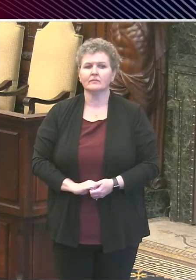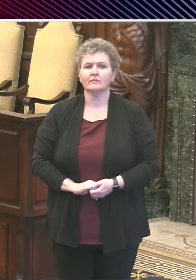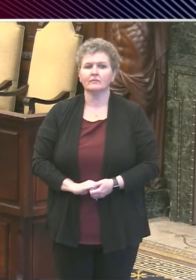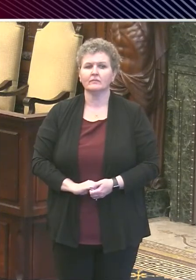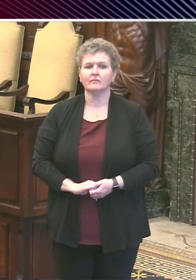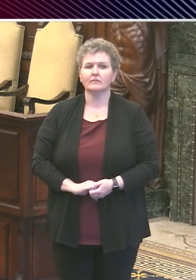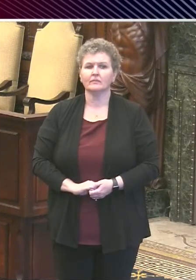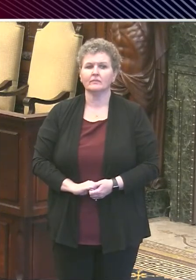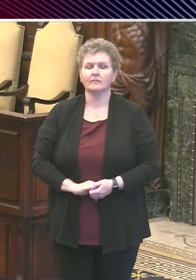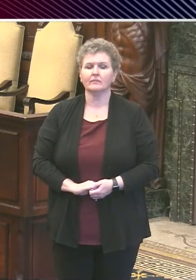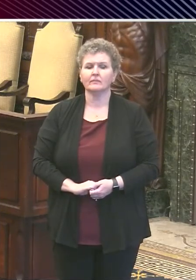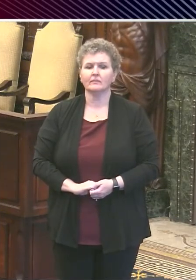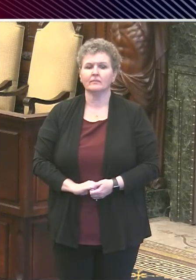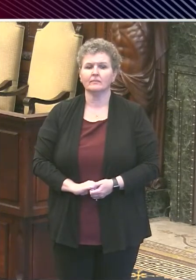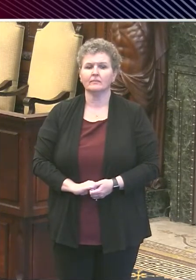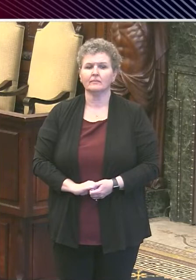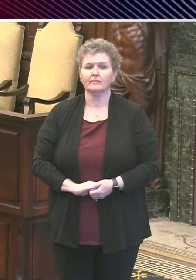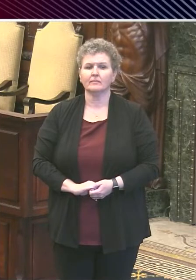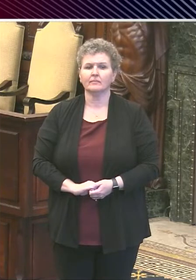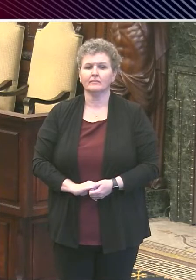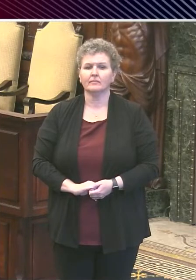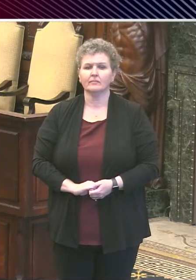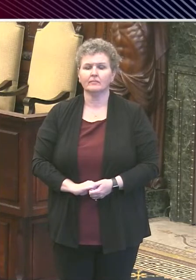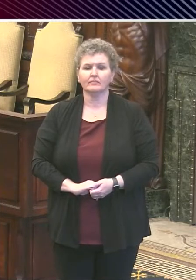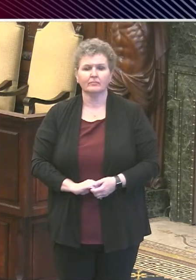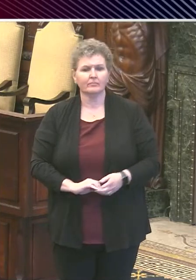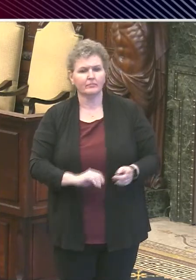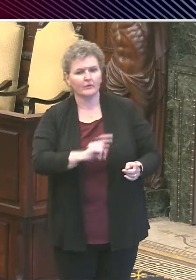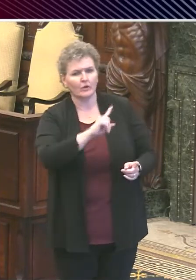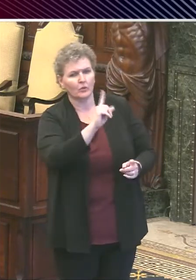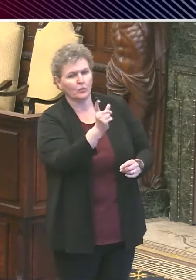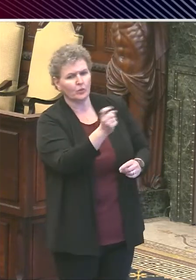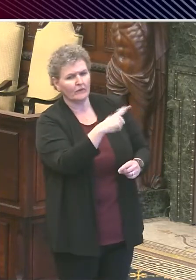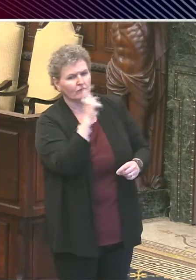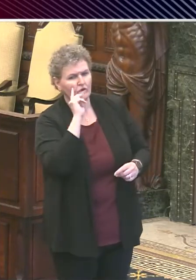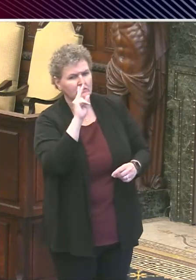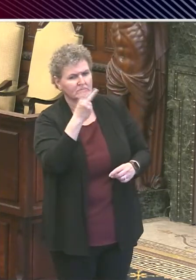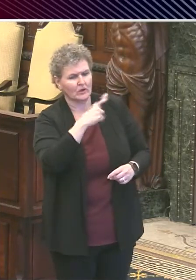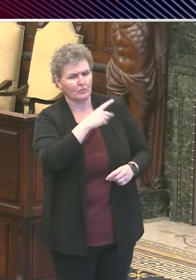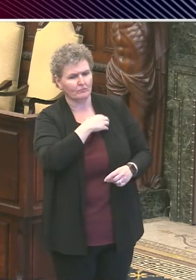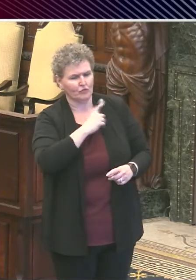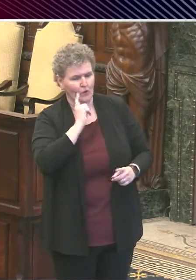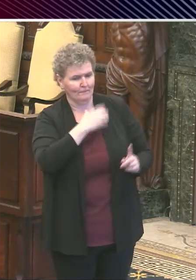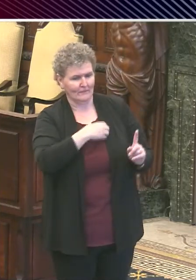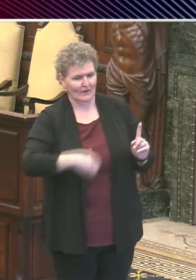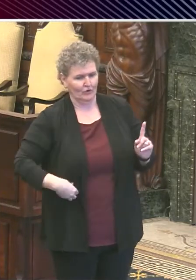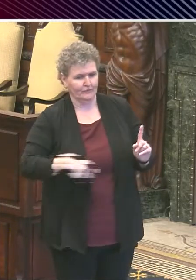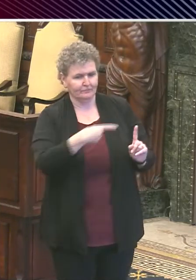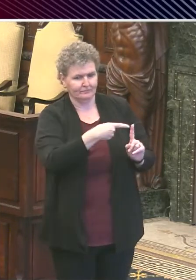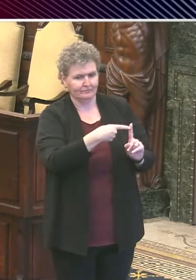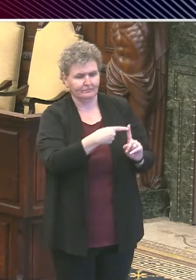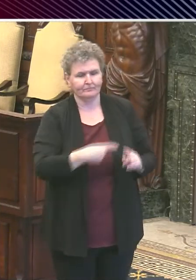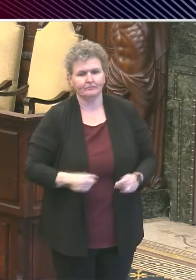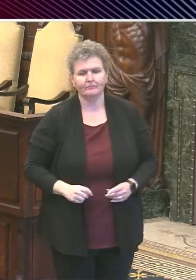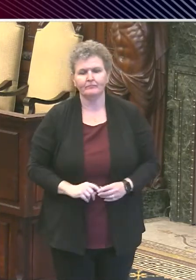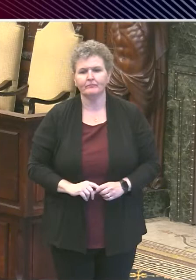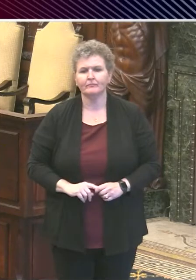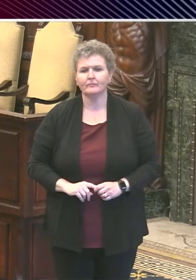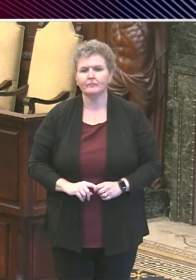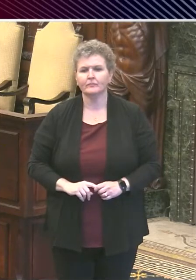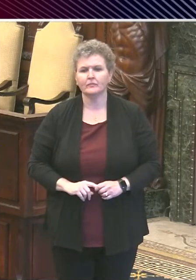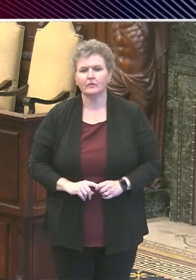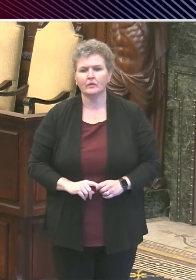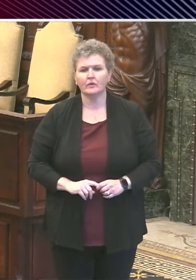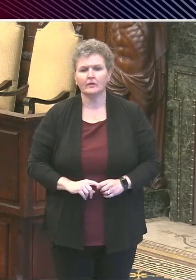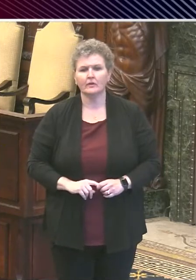generar? My second question is also for Mayor Kenny. This is in regards to conversations and the dialogue that's